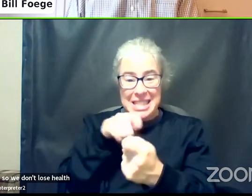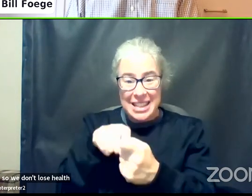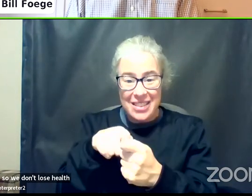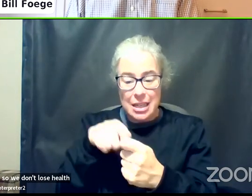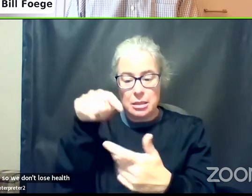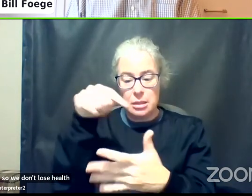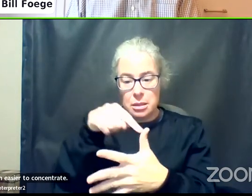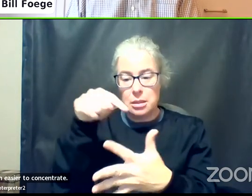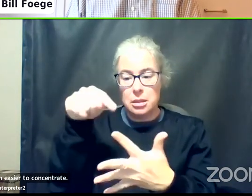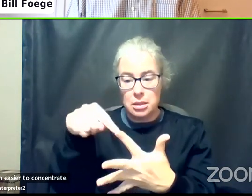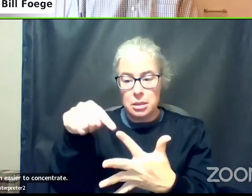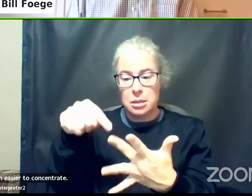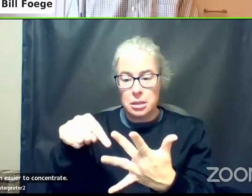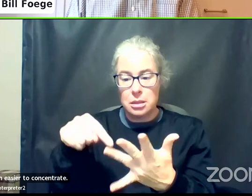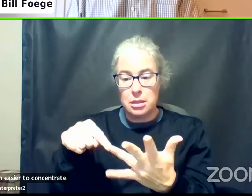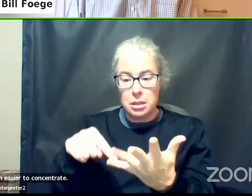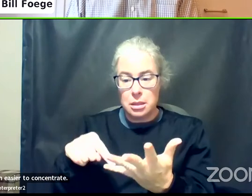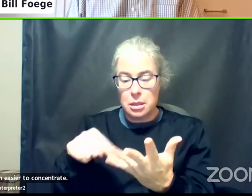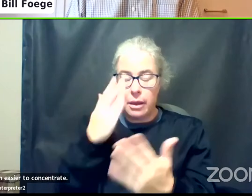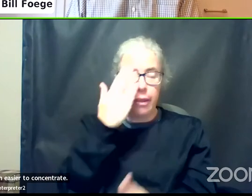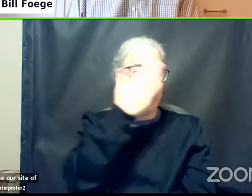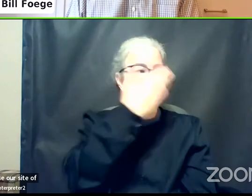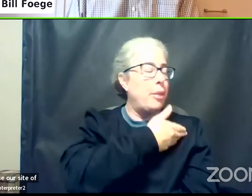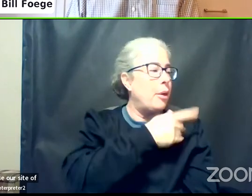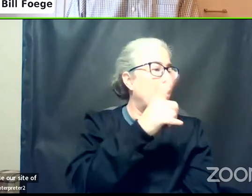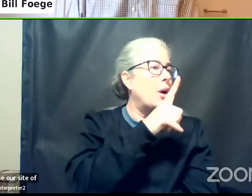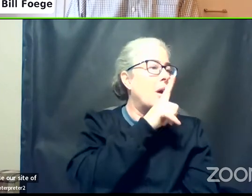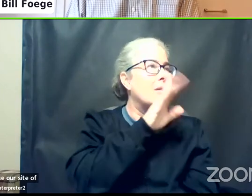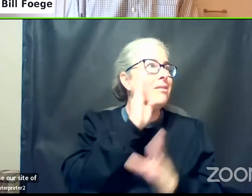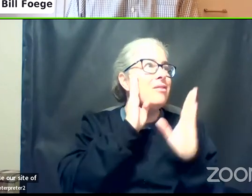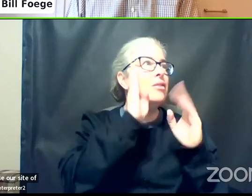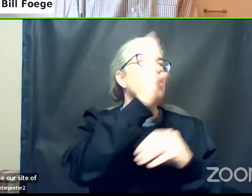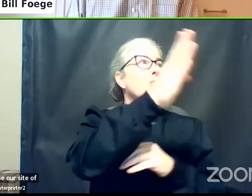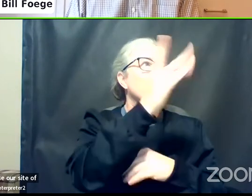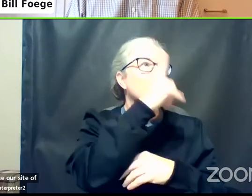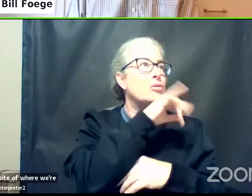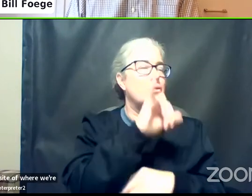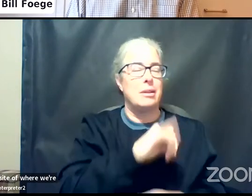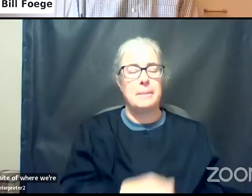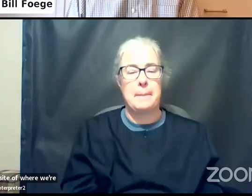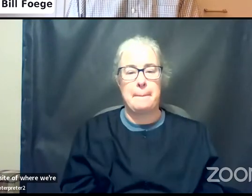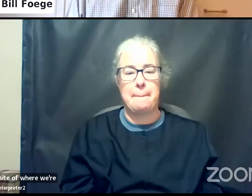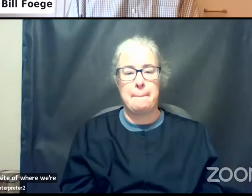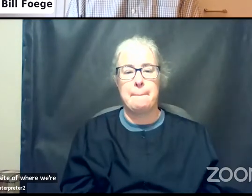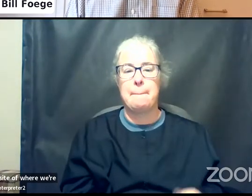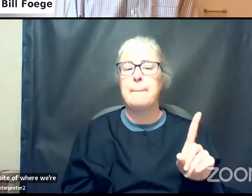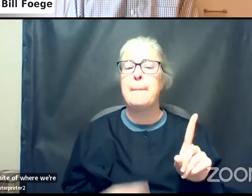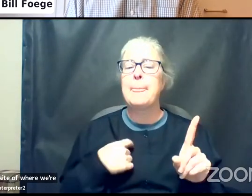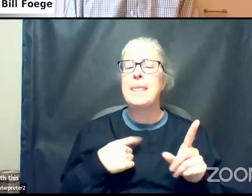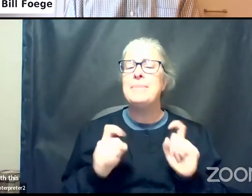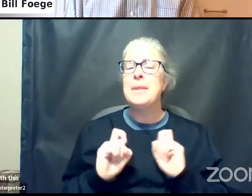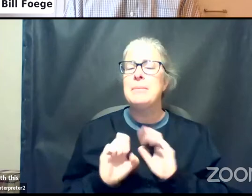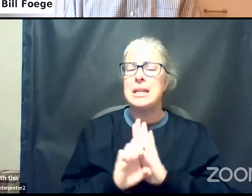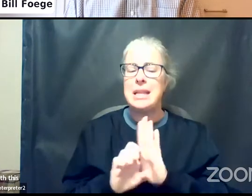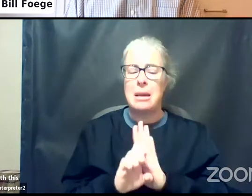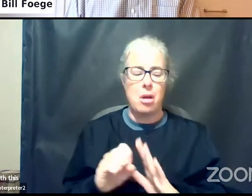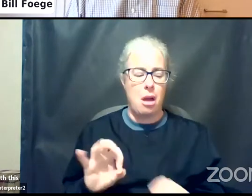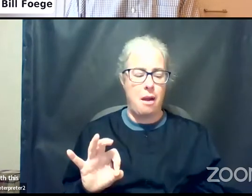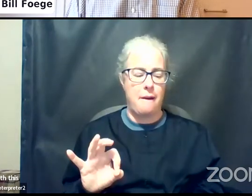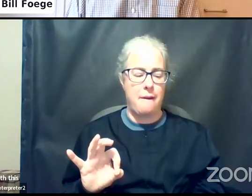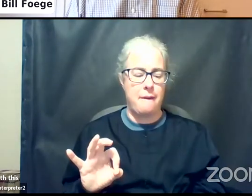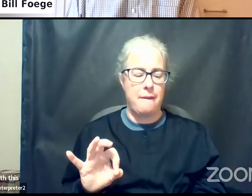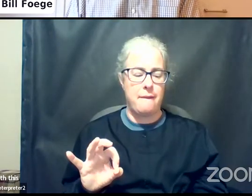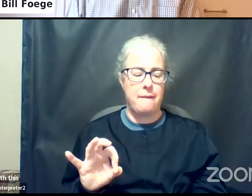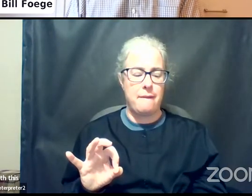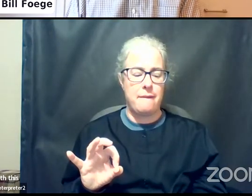and lose our site of where we're actually going with this can you just give an example of um this